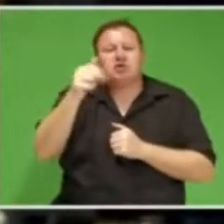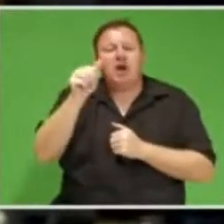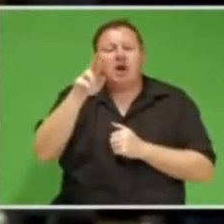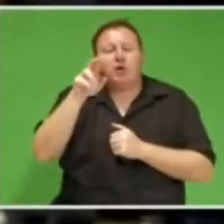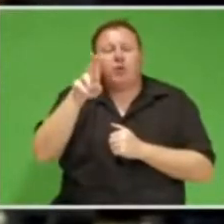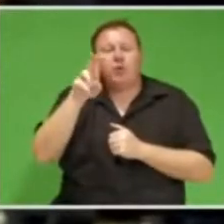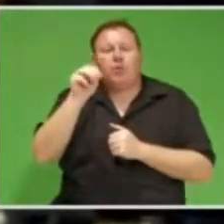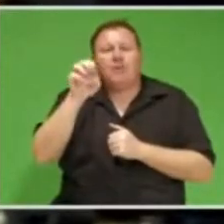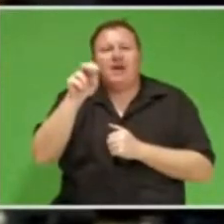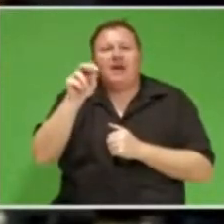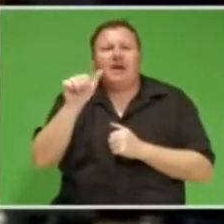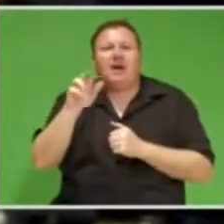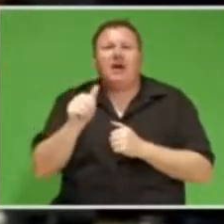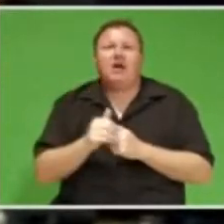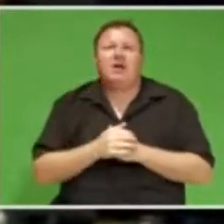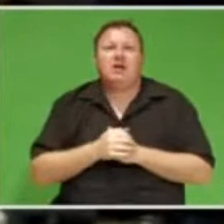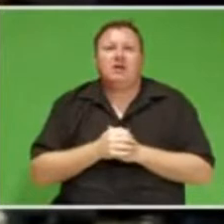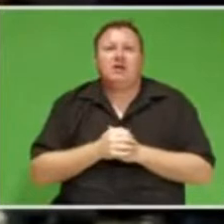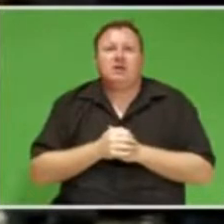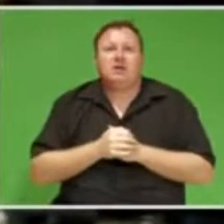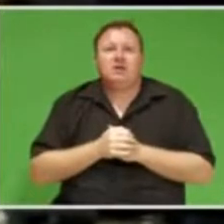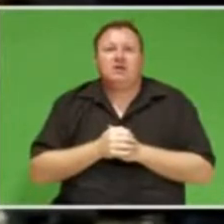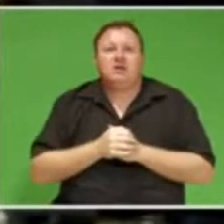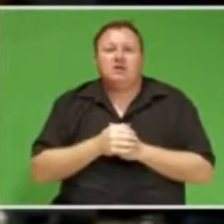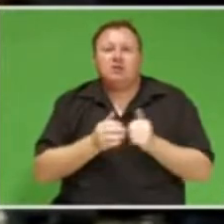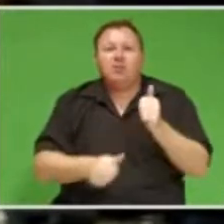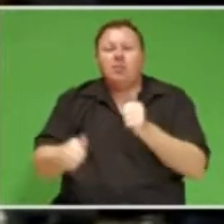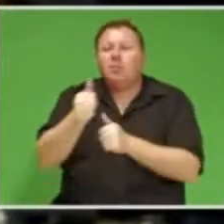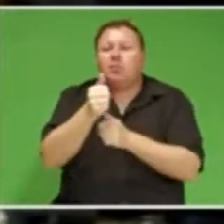the Chief Justice of the Republic,